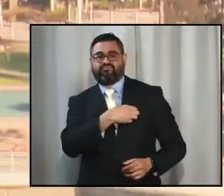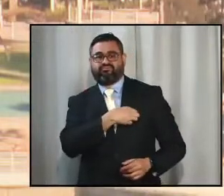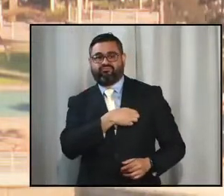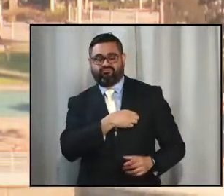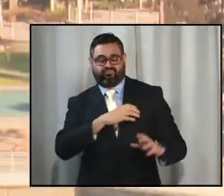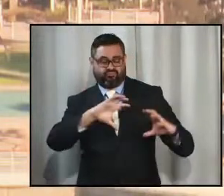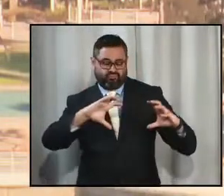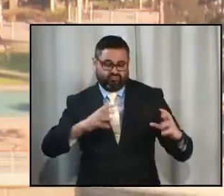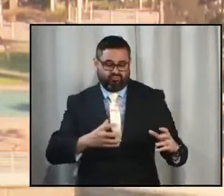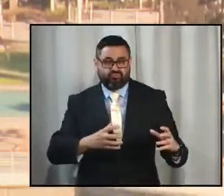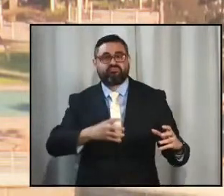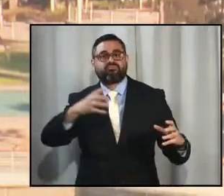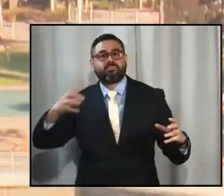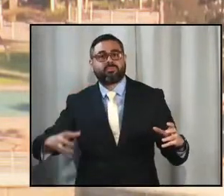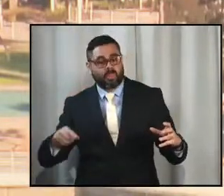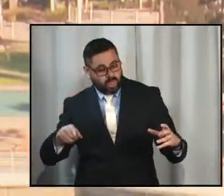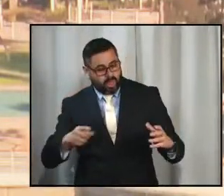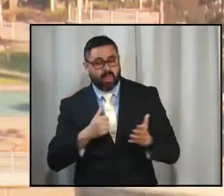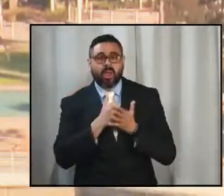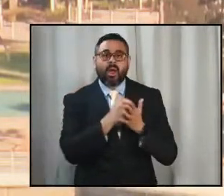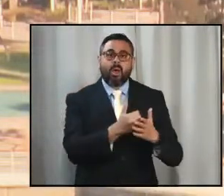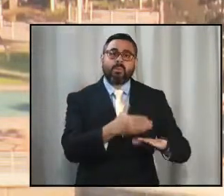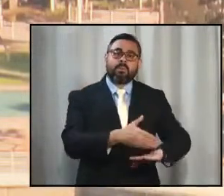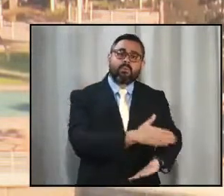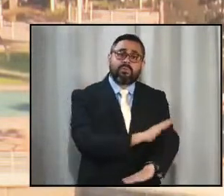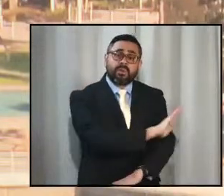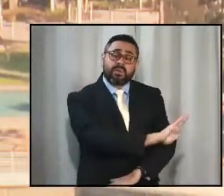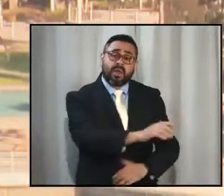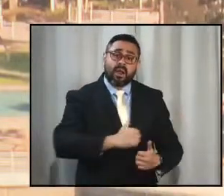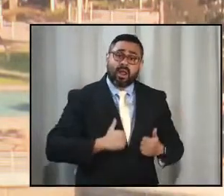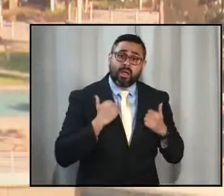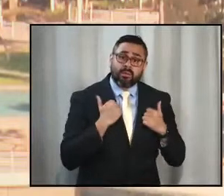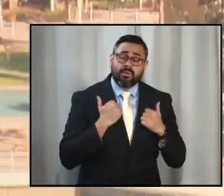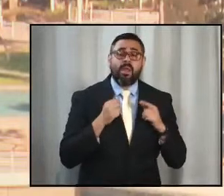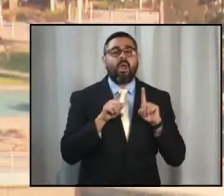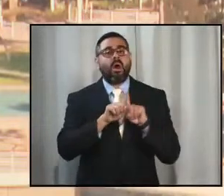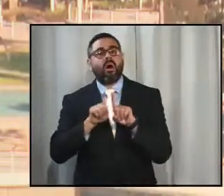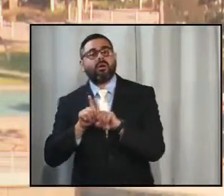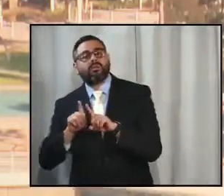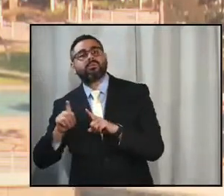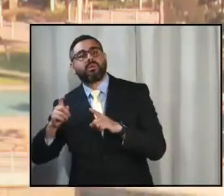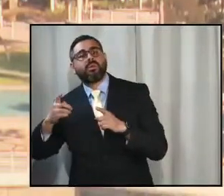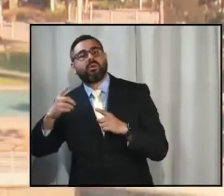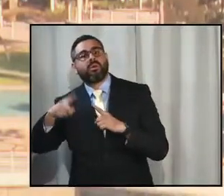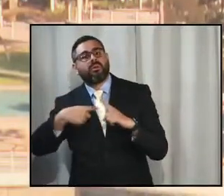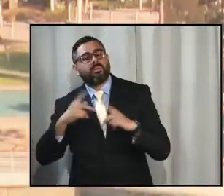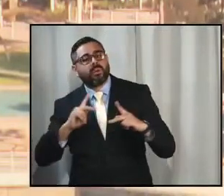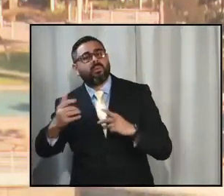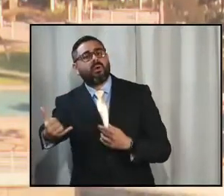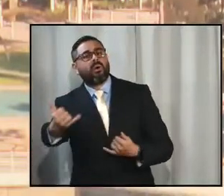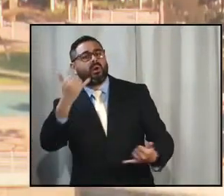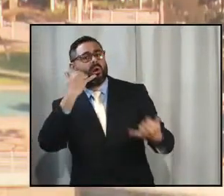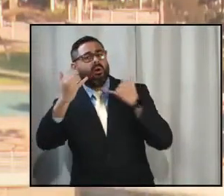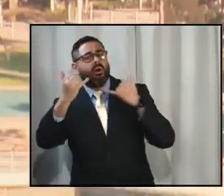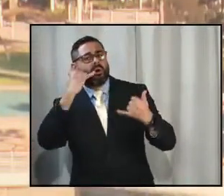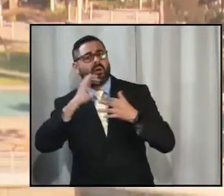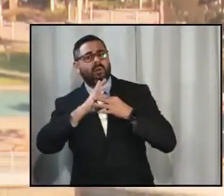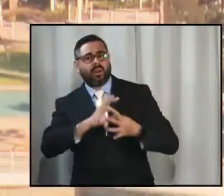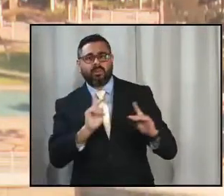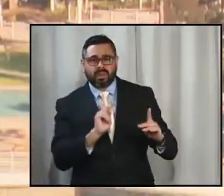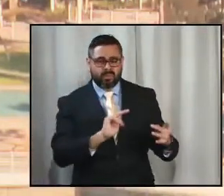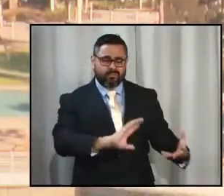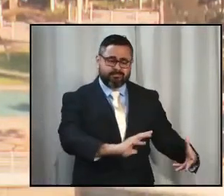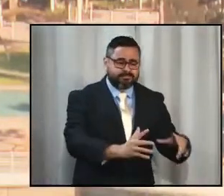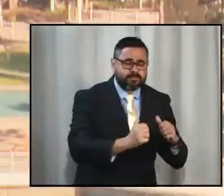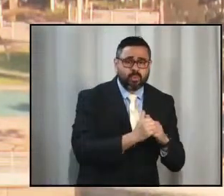reaffirms our commitment to improving quality of life by increasing our capacity to address and support how our city is responding to the homeless crisis.